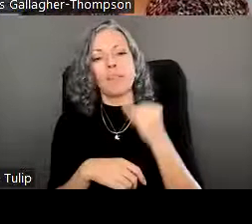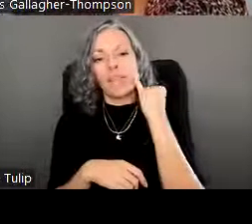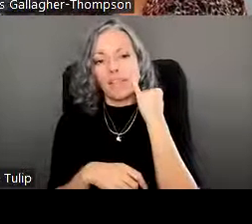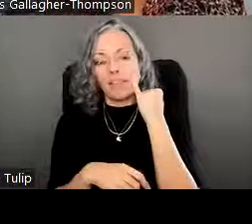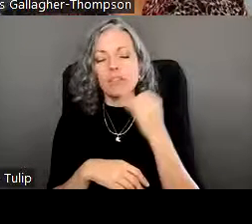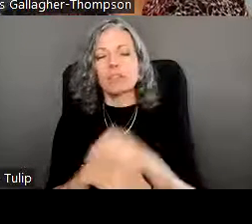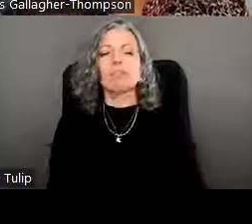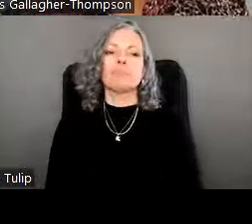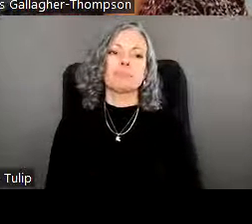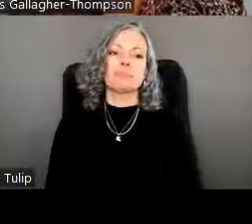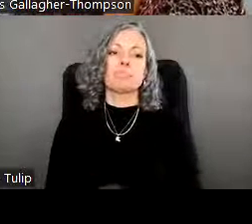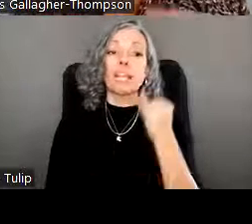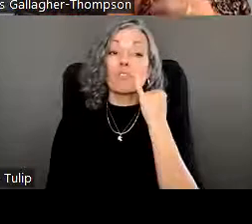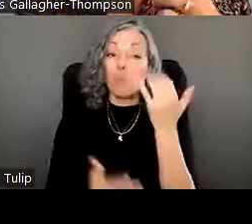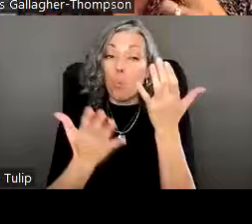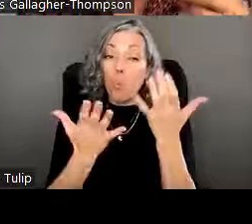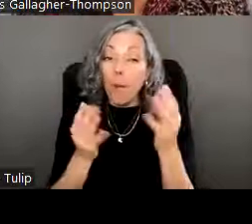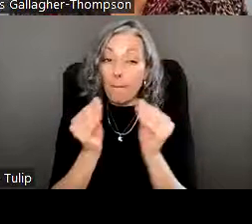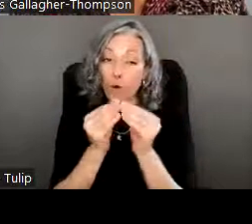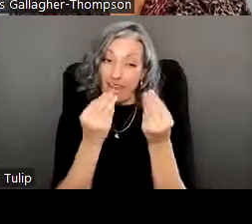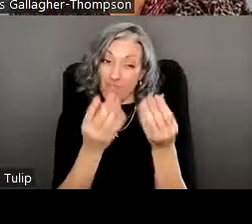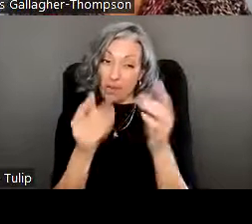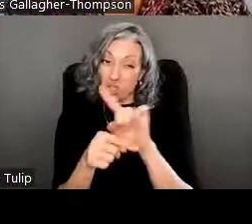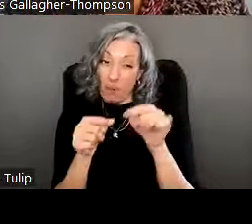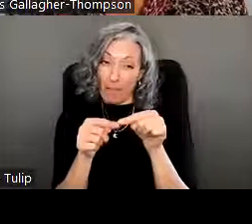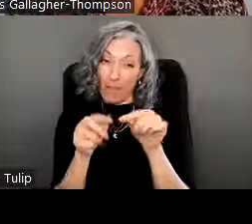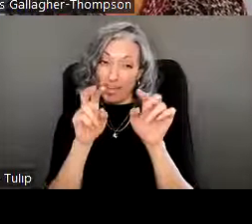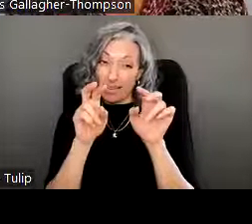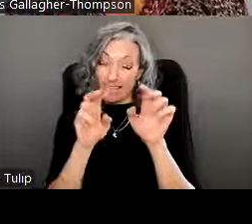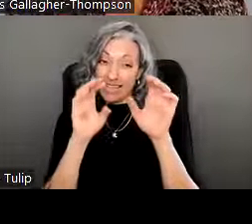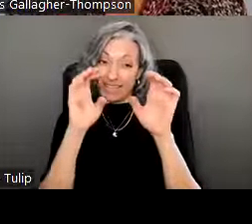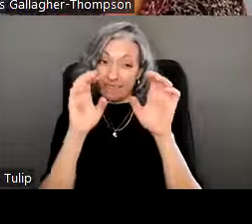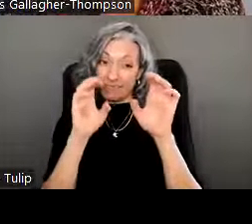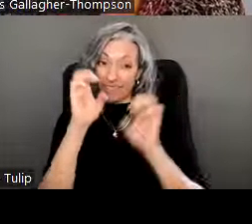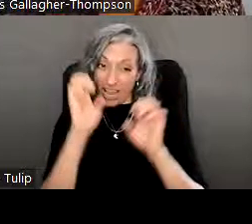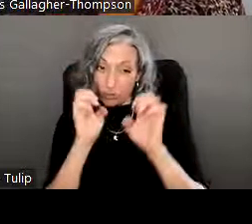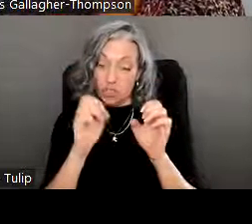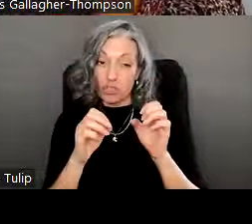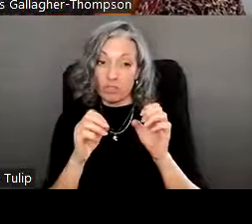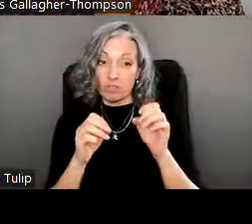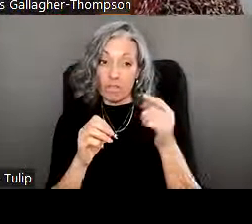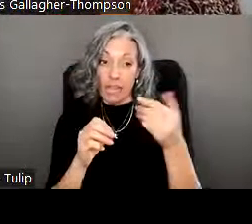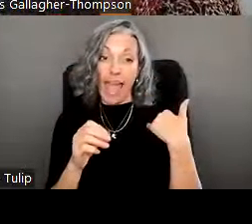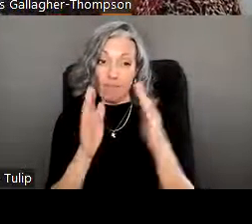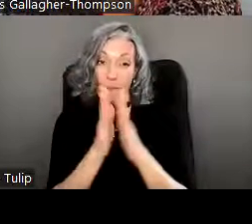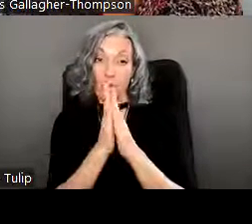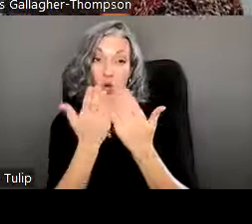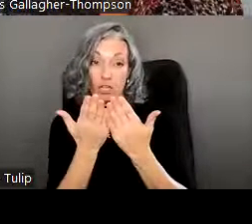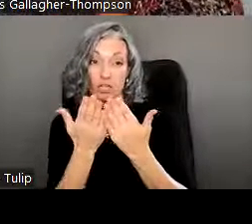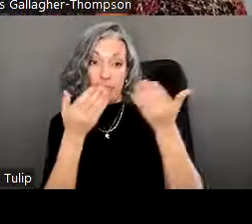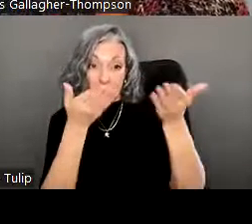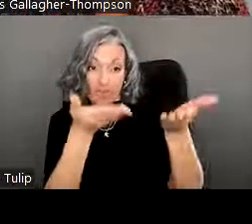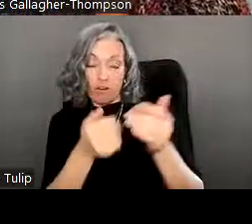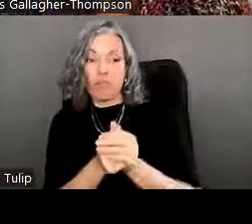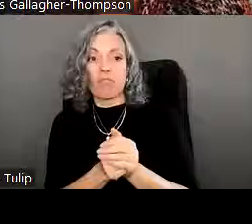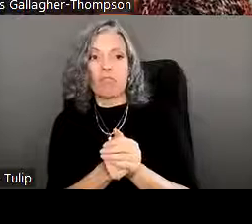Next slide, please. If you want further information about assessment tools, please check out our book, because we go into great detail